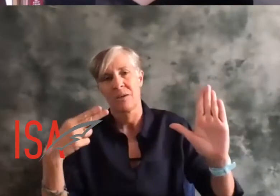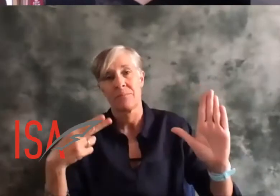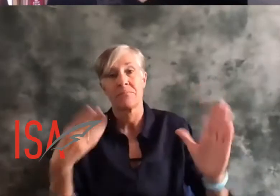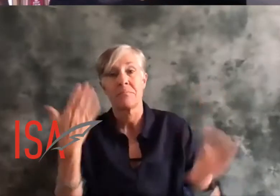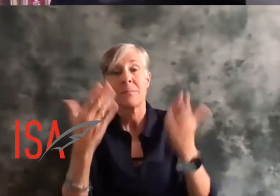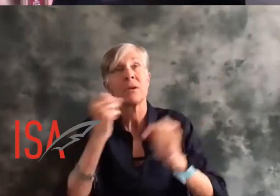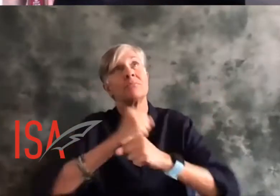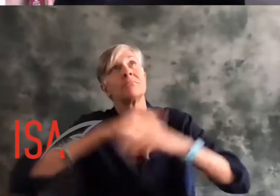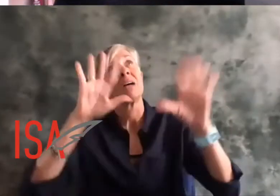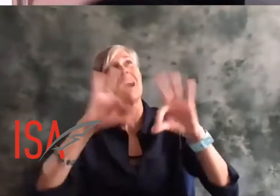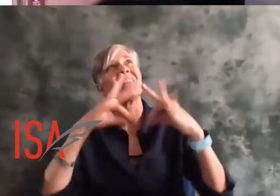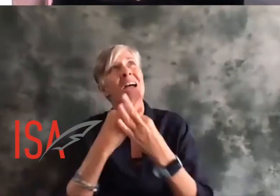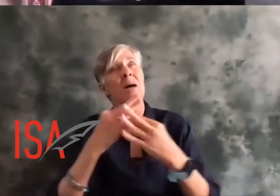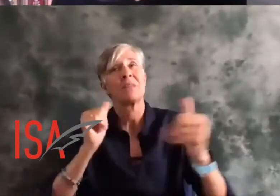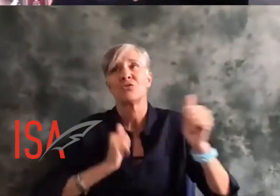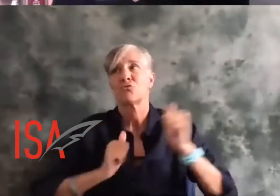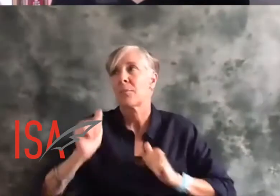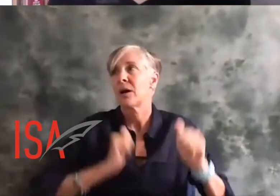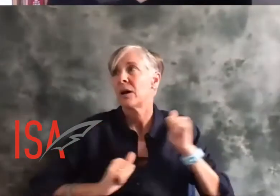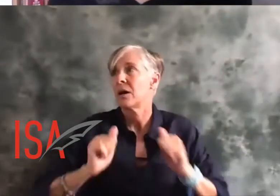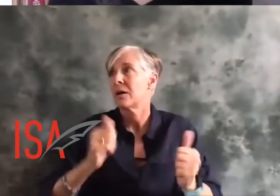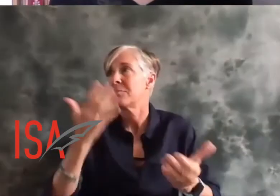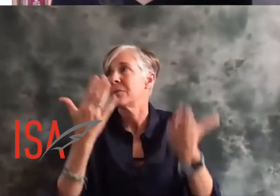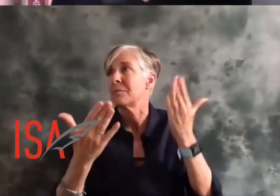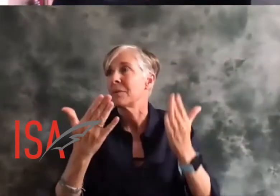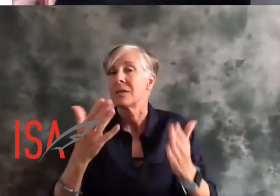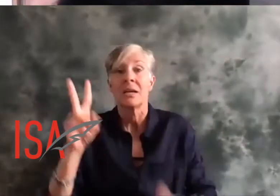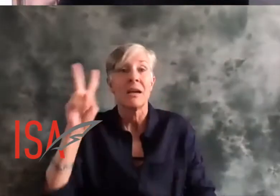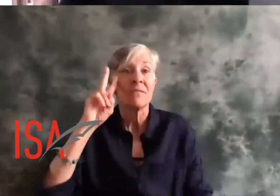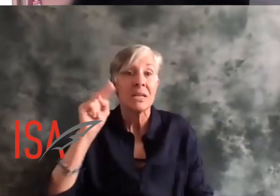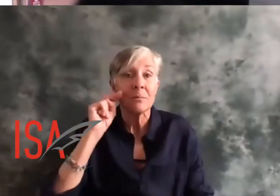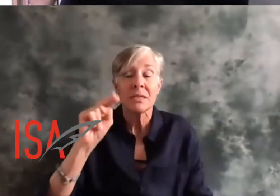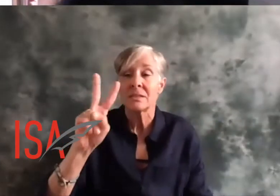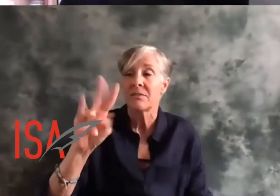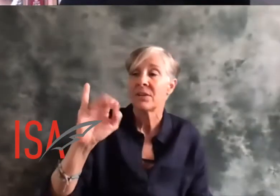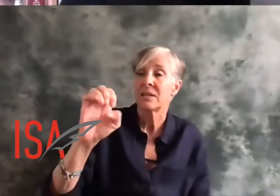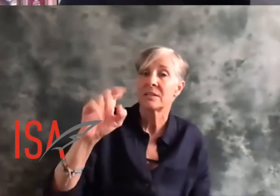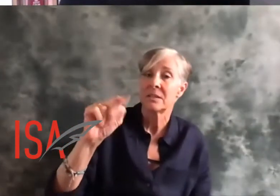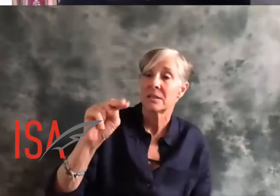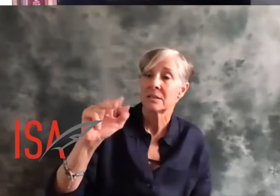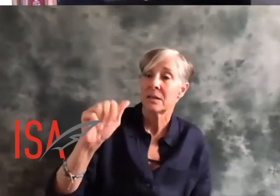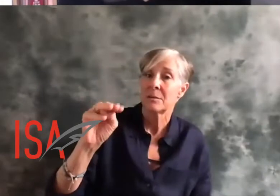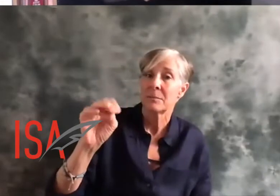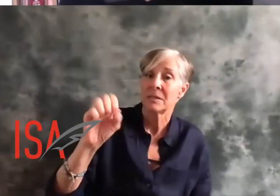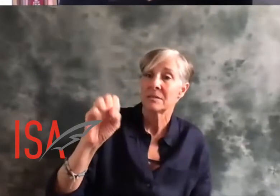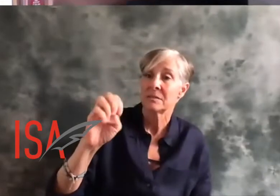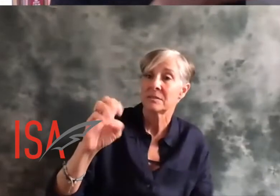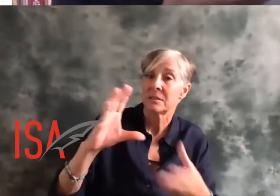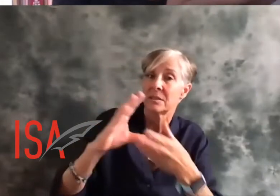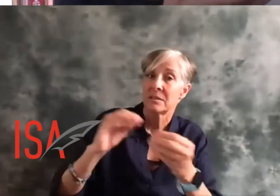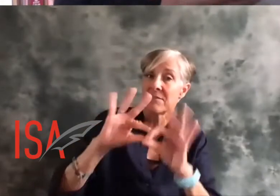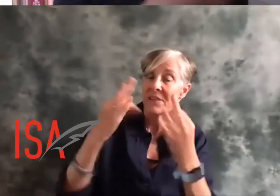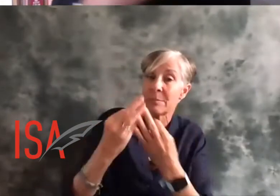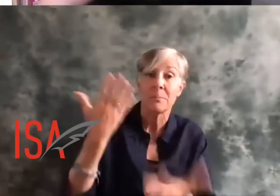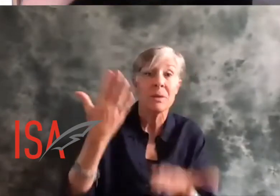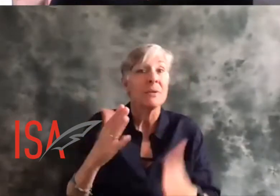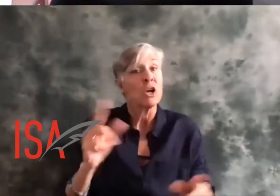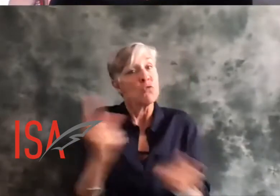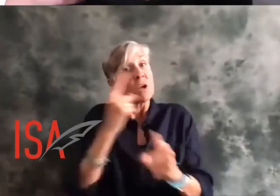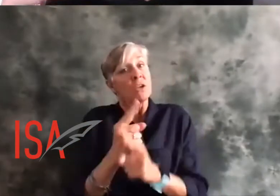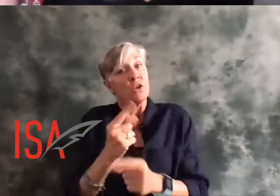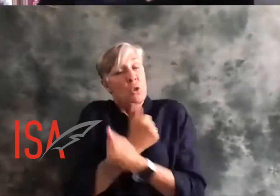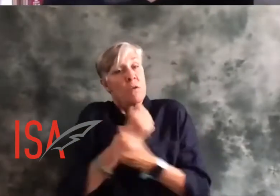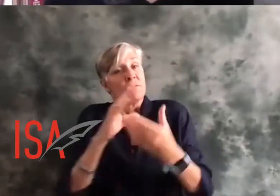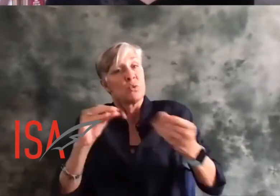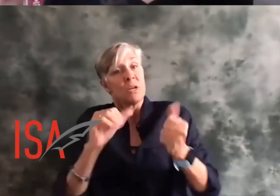family drama that is maybe a Vietnamese family? Like, can we just see a regular love story that's a Black love story? It doesn't